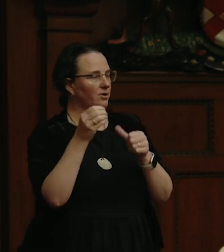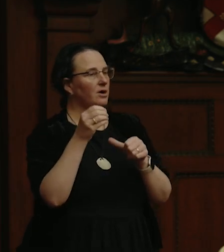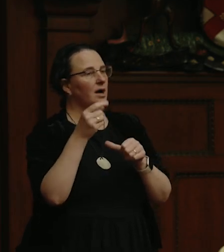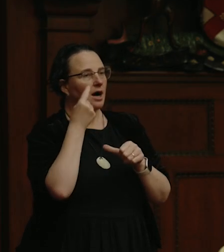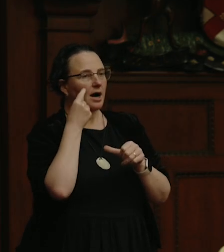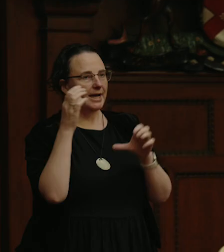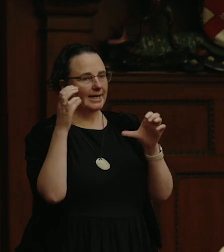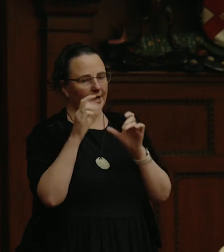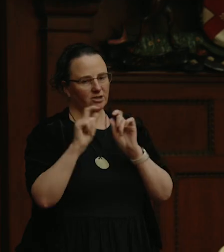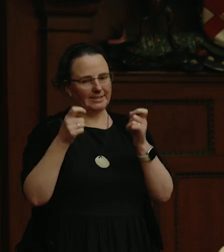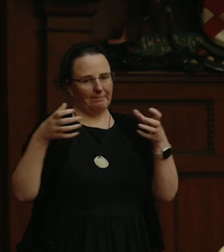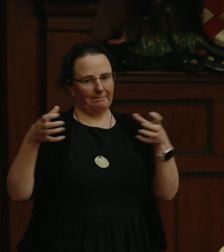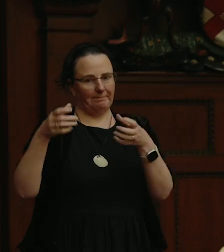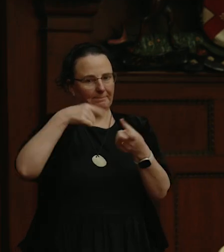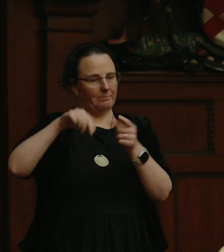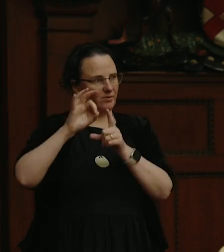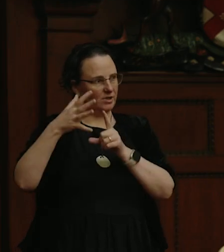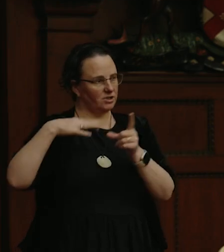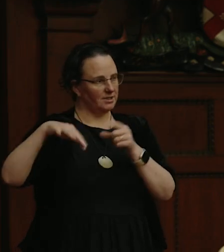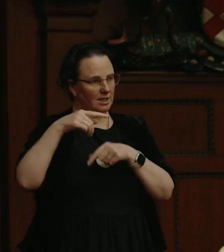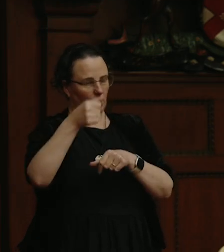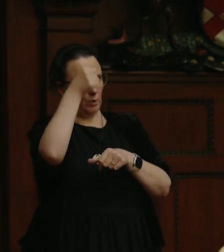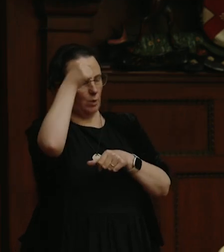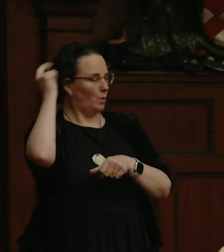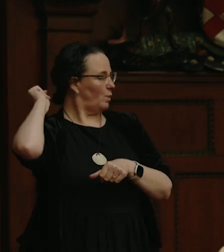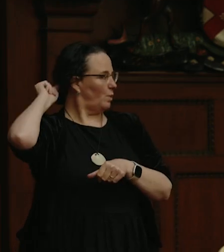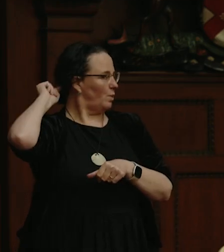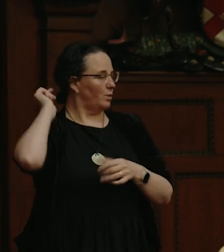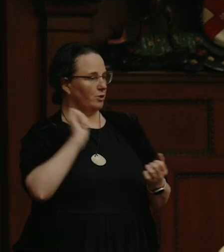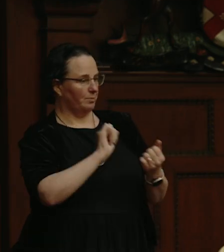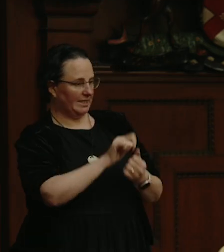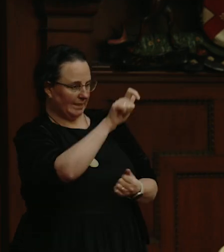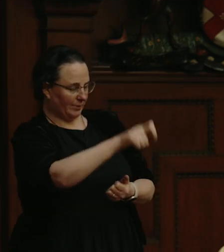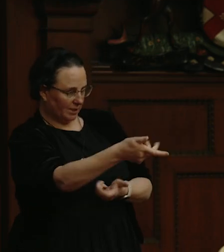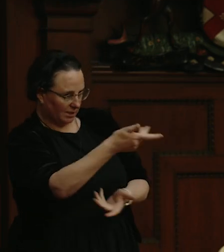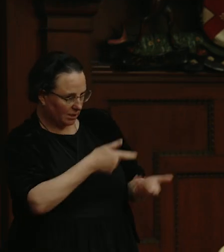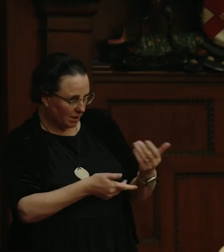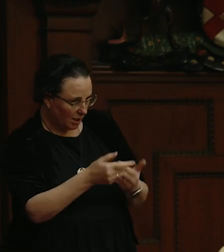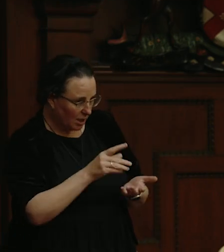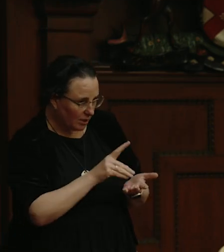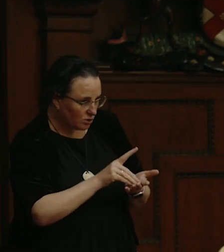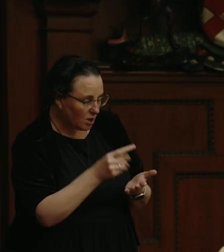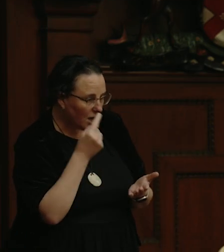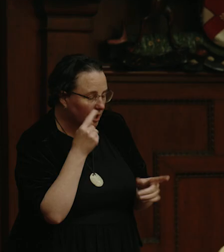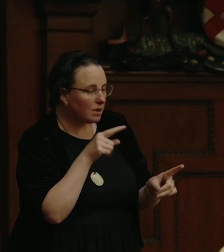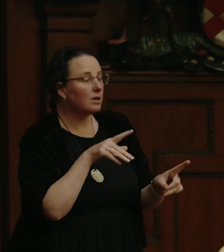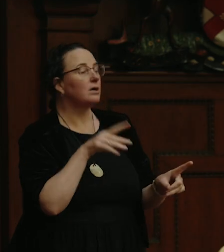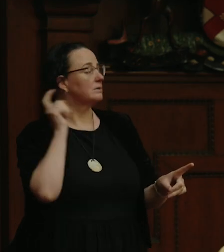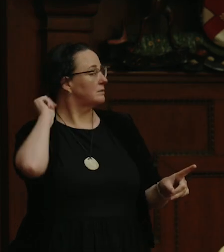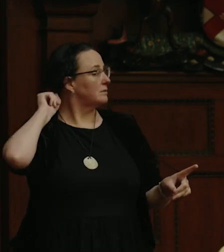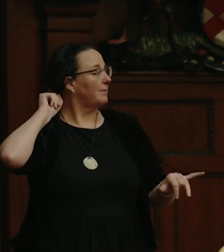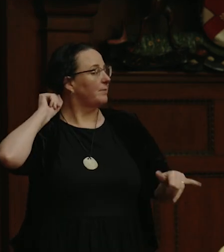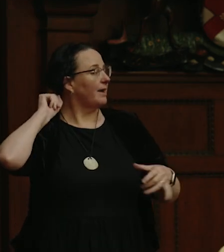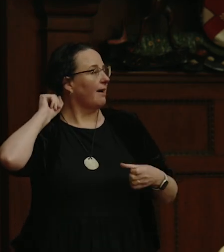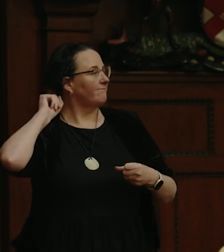members of the eye care team to have it at the forefront of your mind when you're meeting a patient who's presenting with these signs and symptoms.